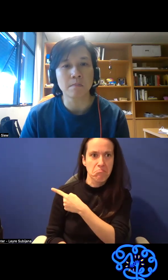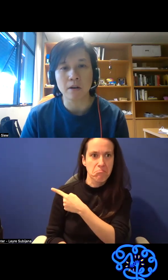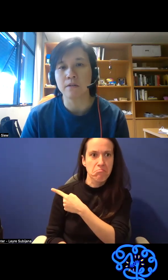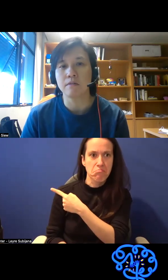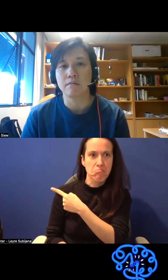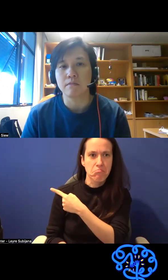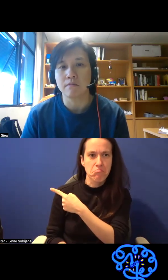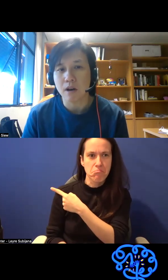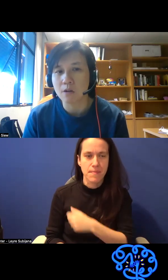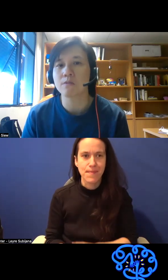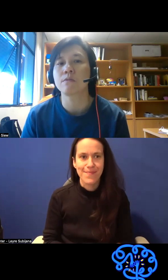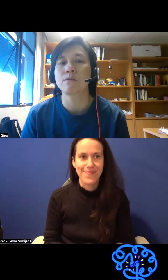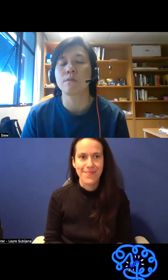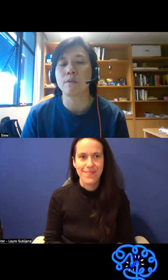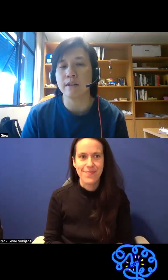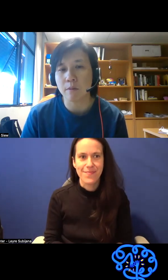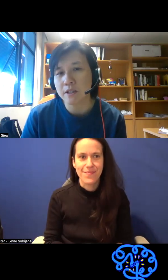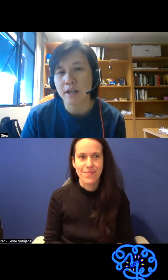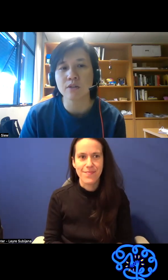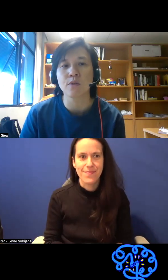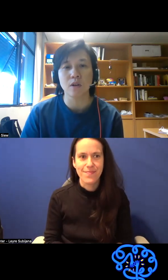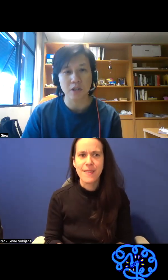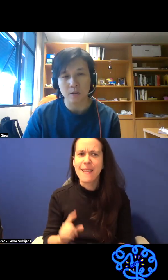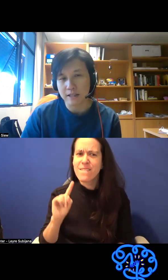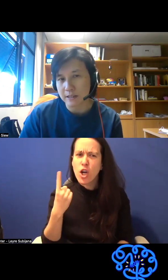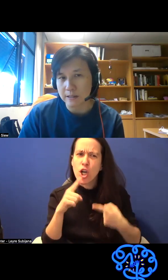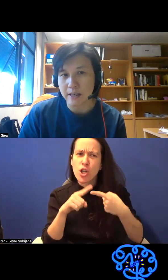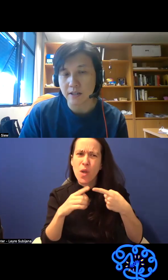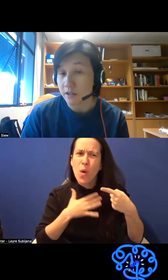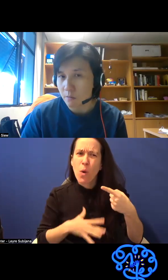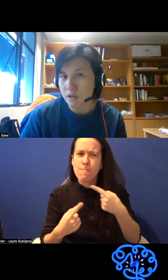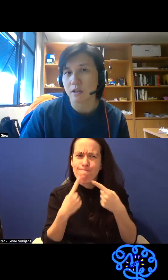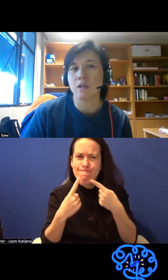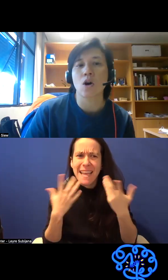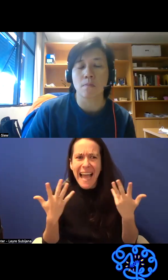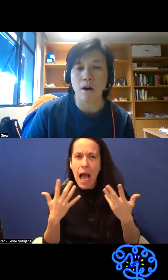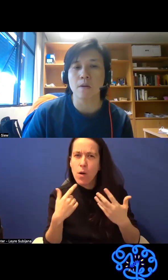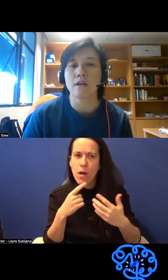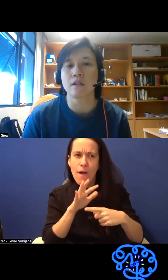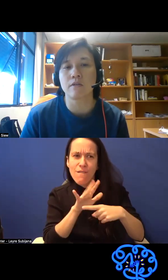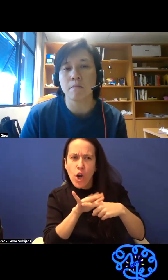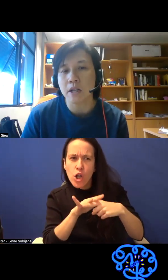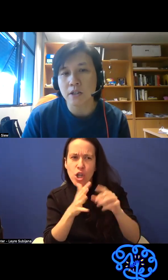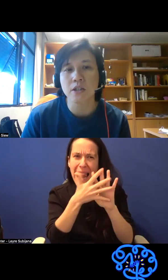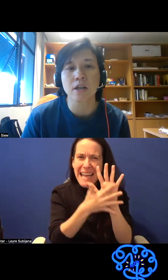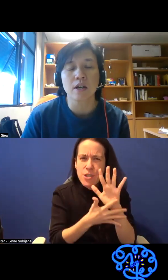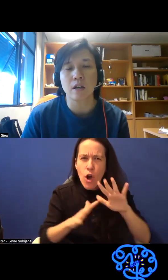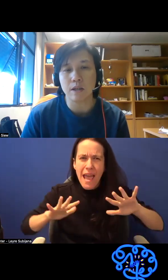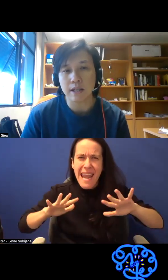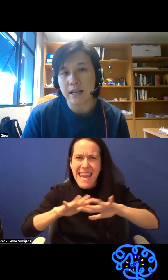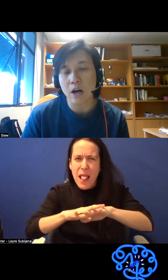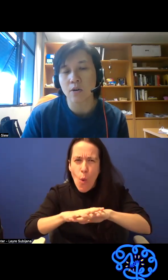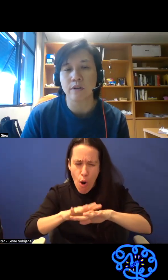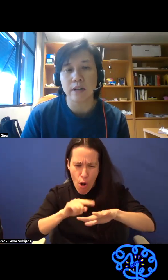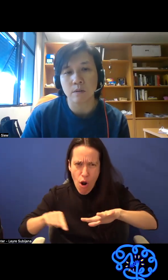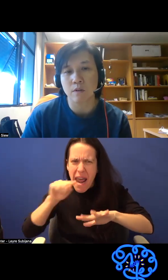bit about how we can represent the phonological lexicon as a network and talk about the different measures that we can